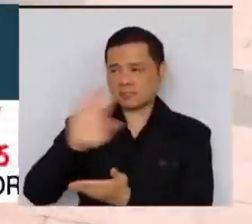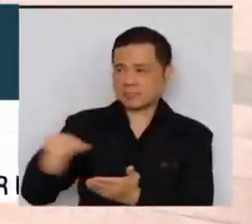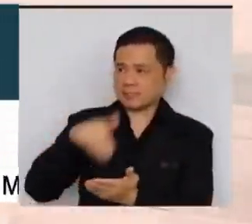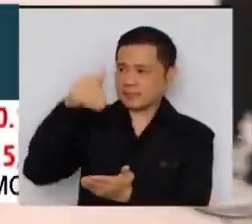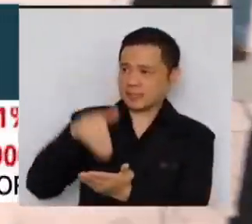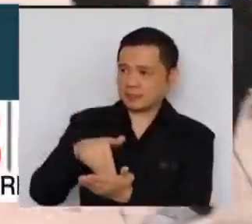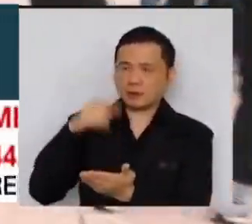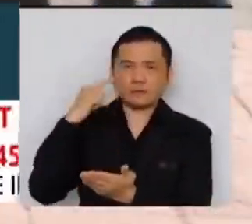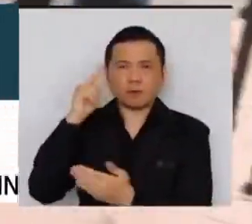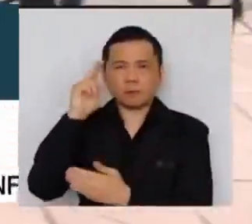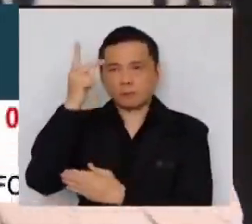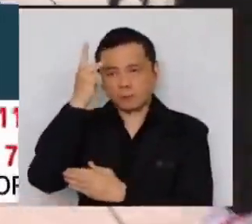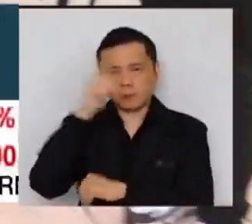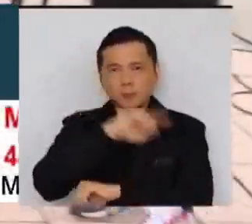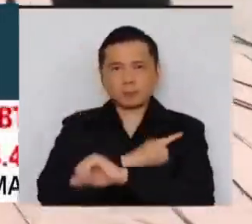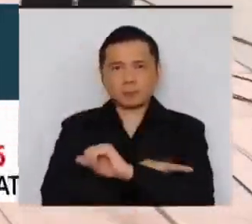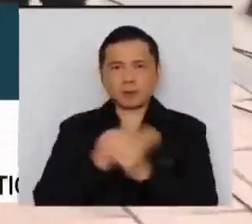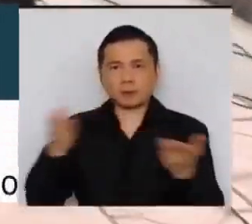country, is really